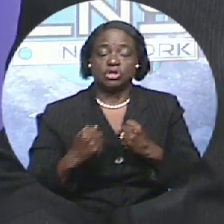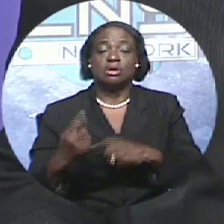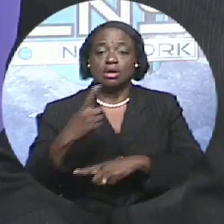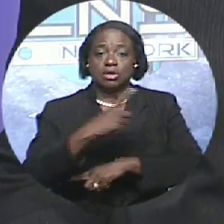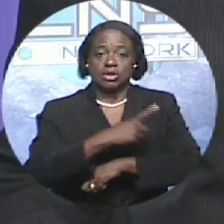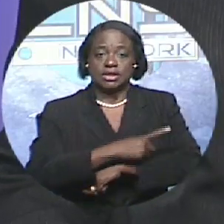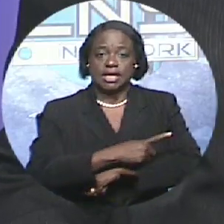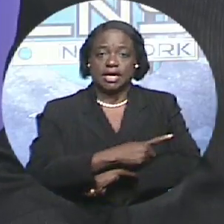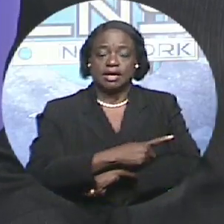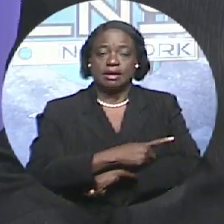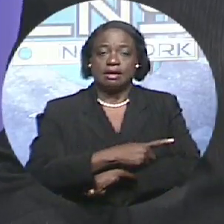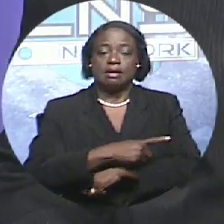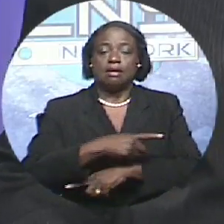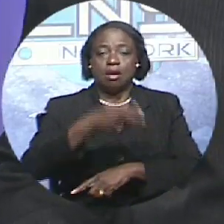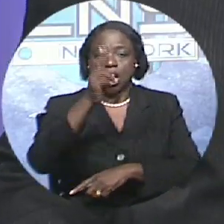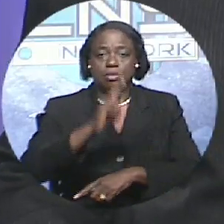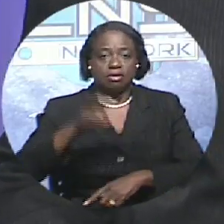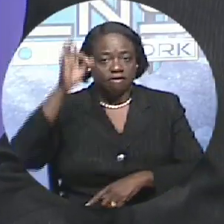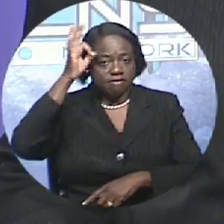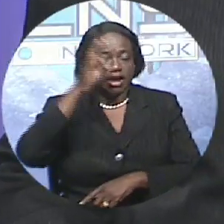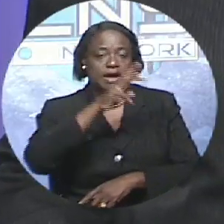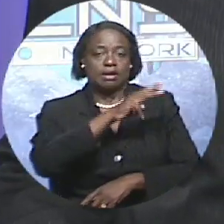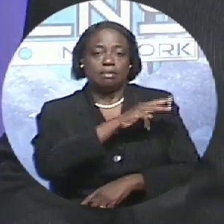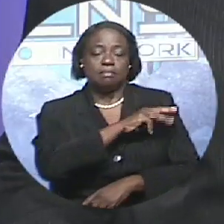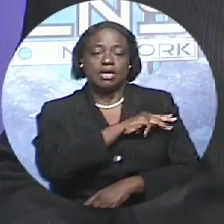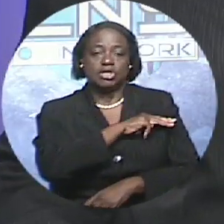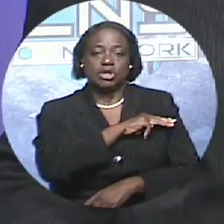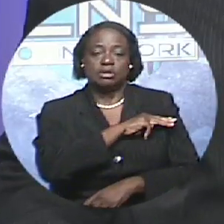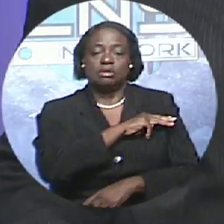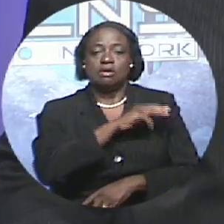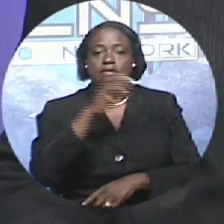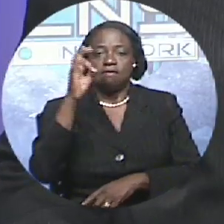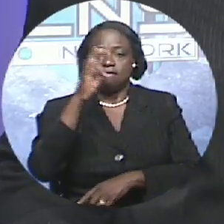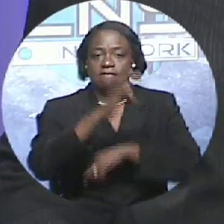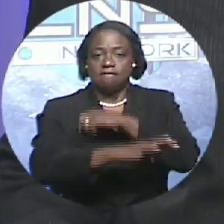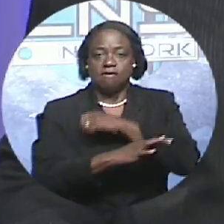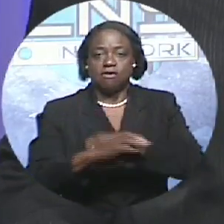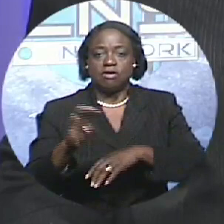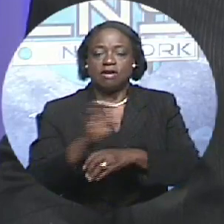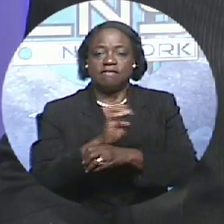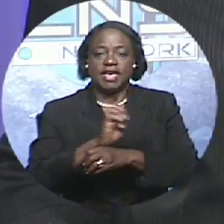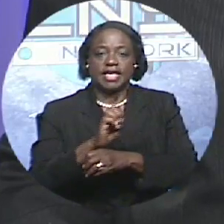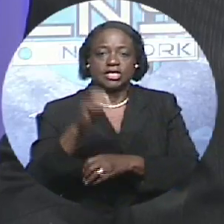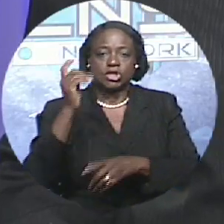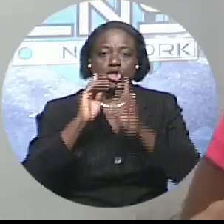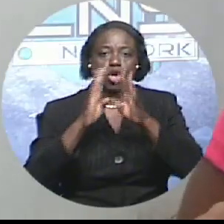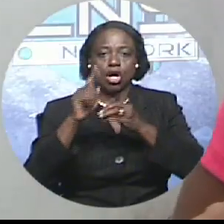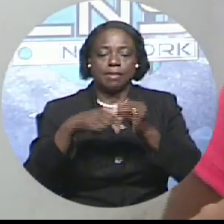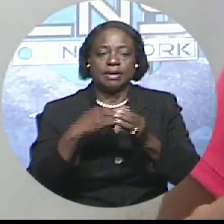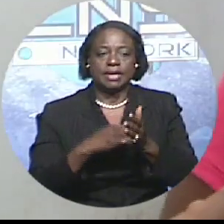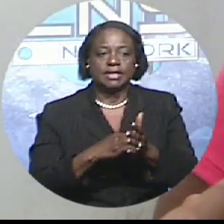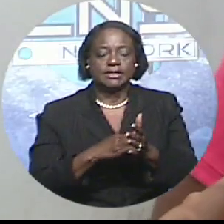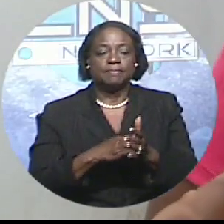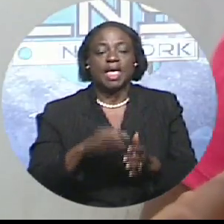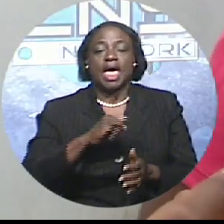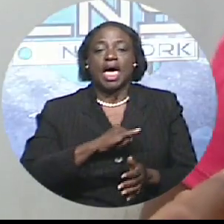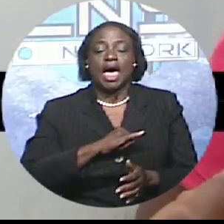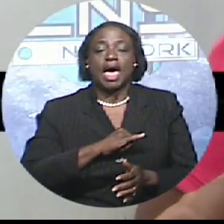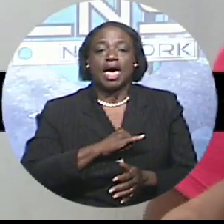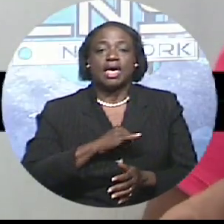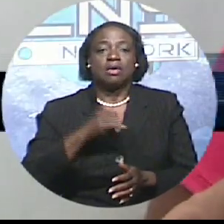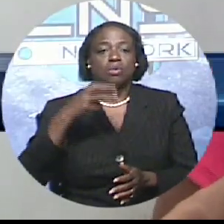e-passport production and what's causing the major backlog. Aladon Davis has this story. I was supposed to pick it up